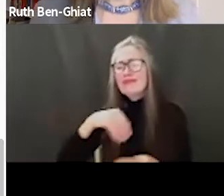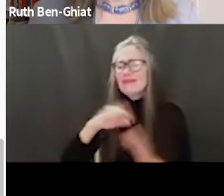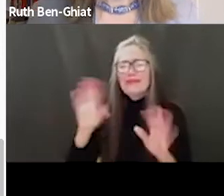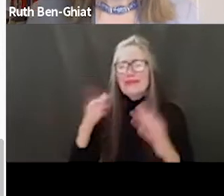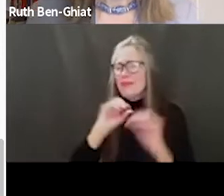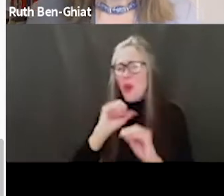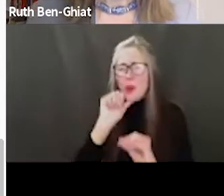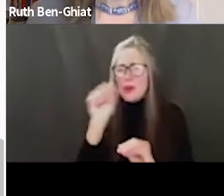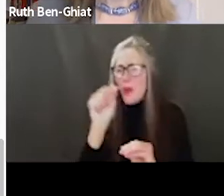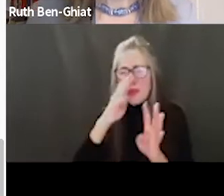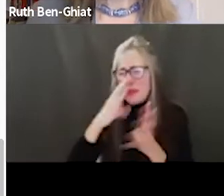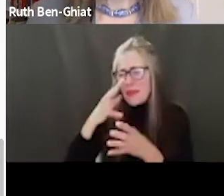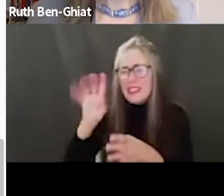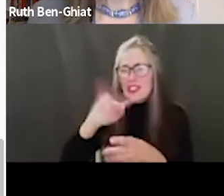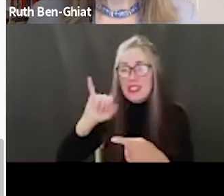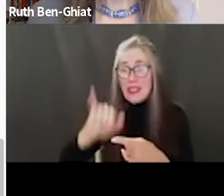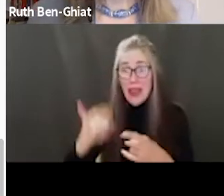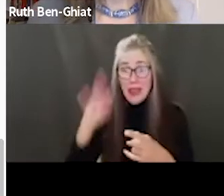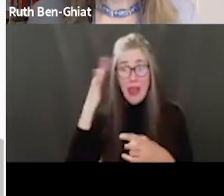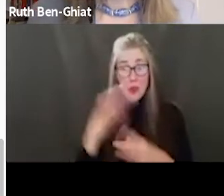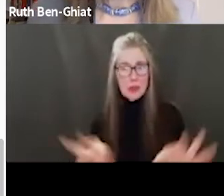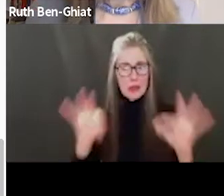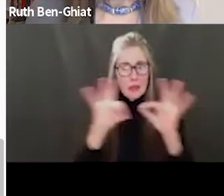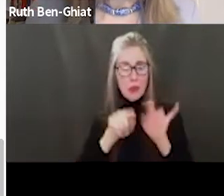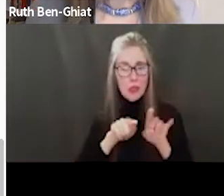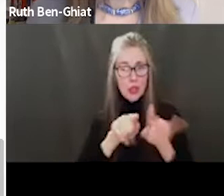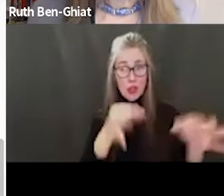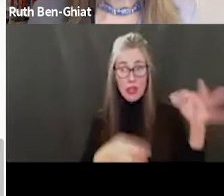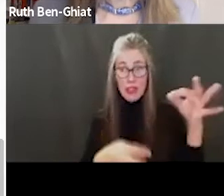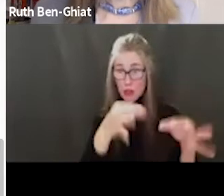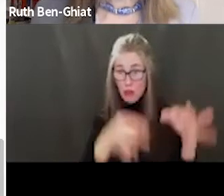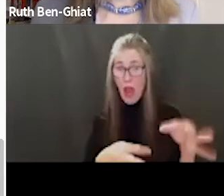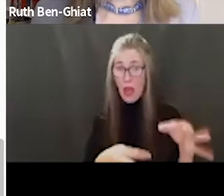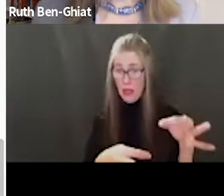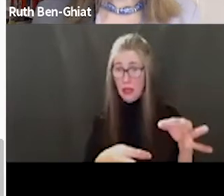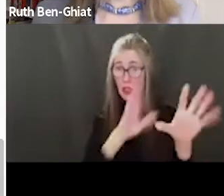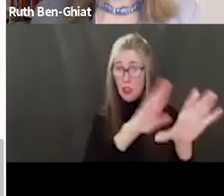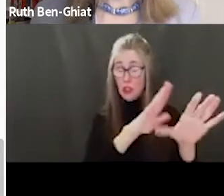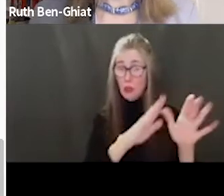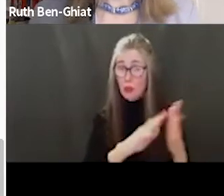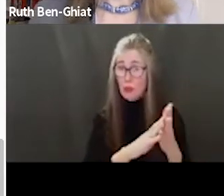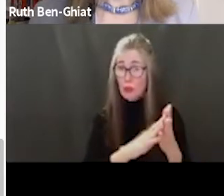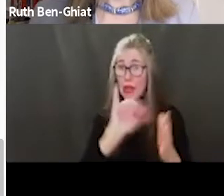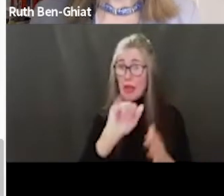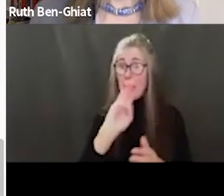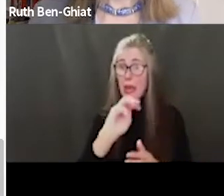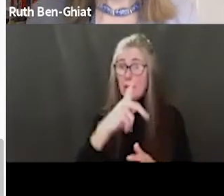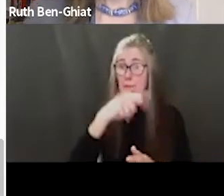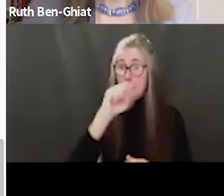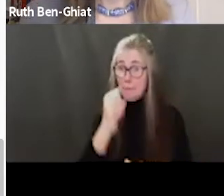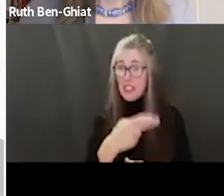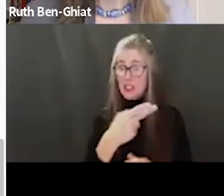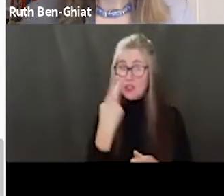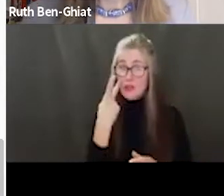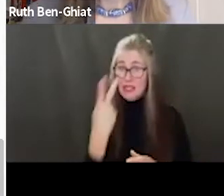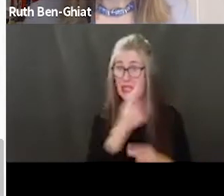these images during the impeachment trial. And so in a sense, we were always fated to end